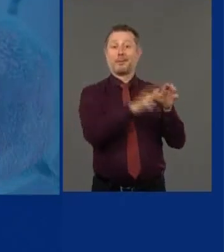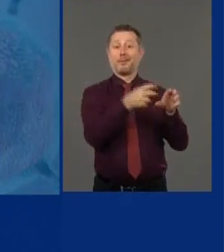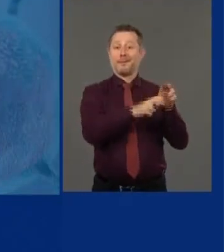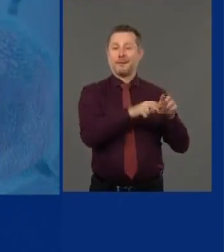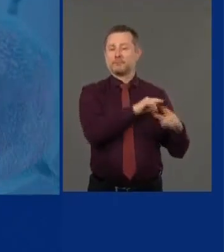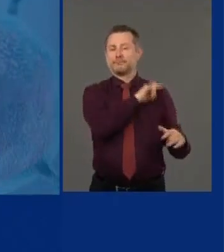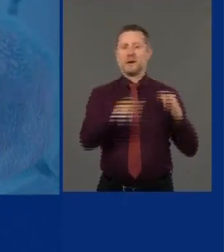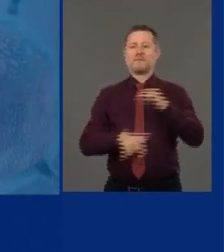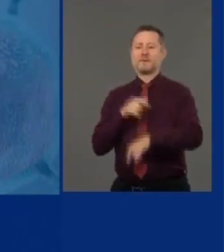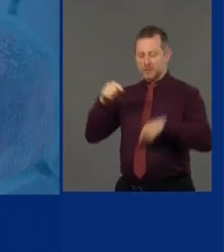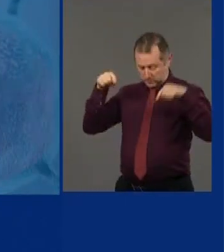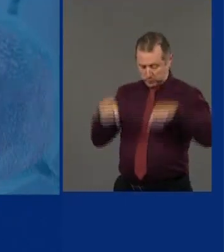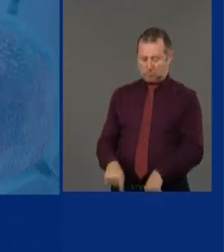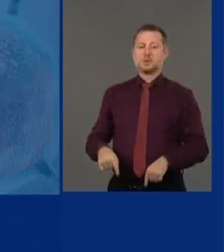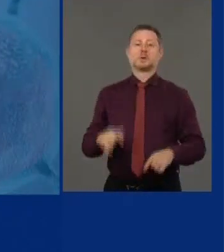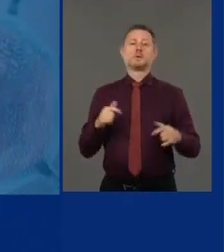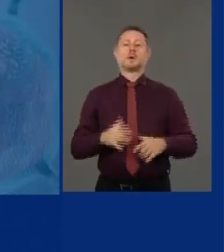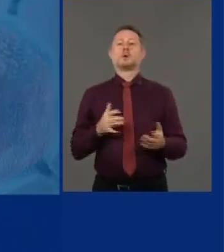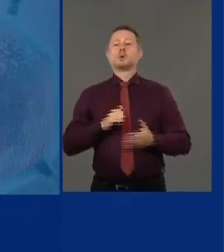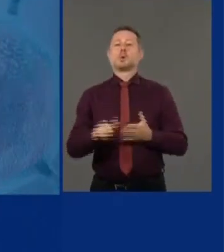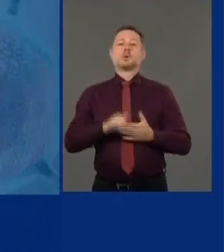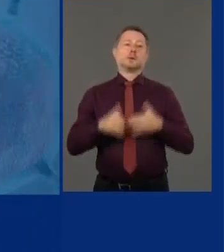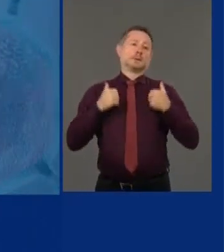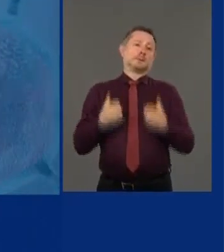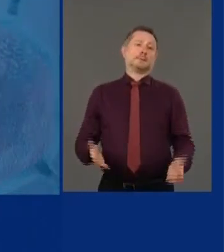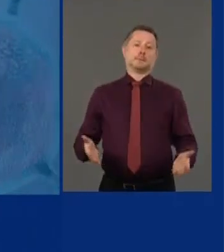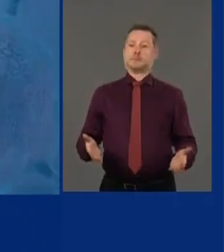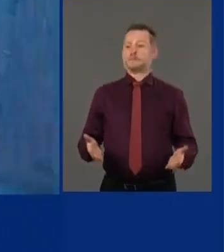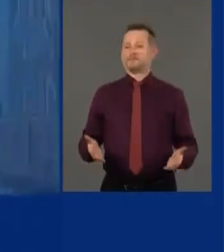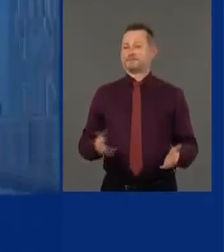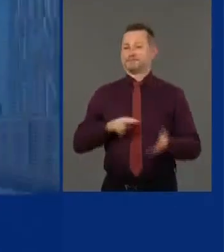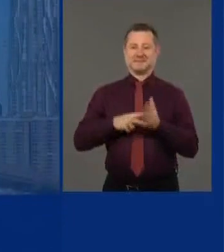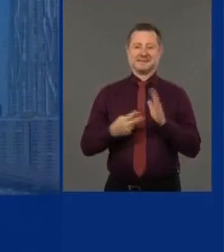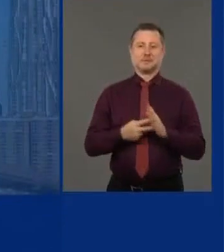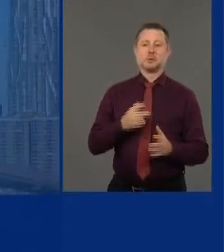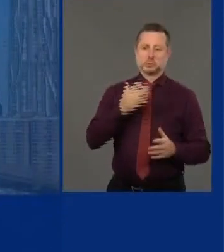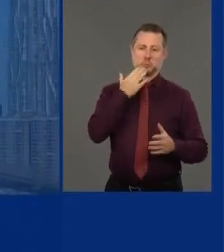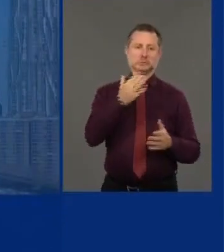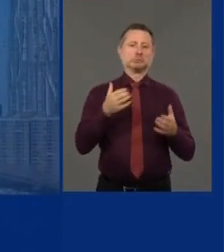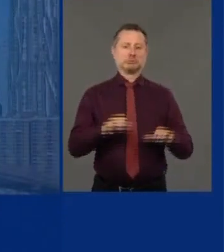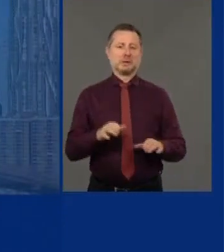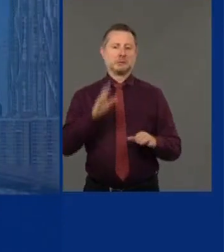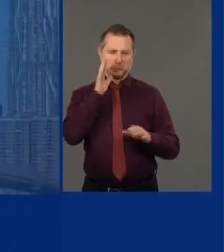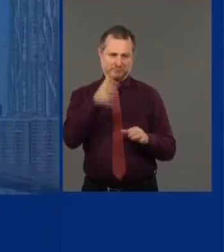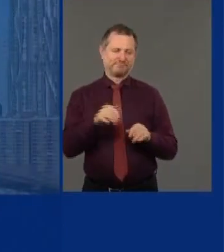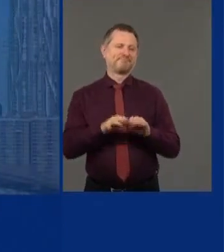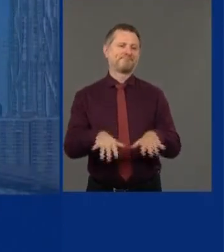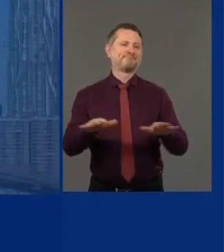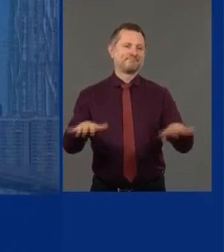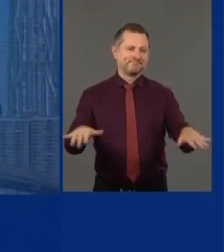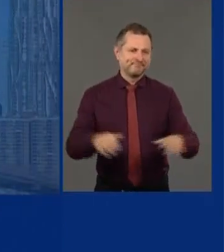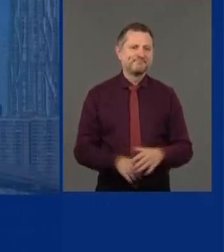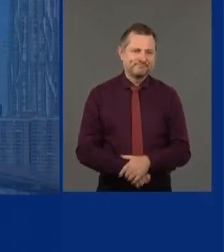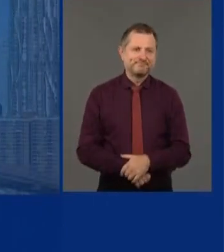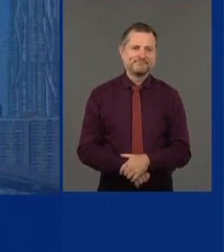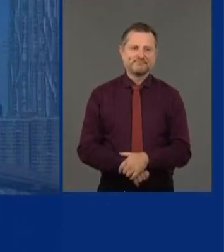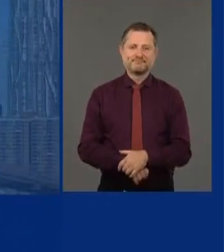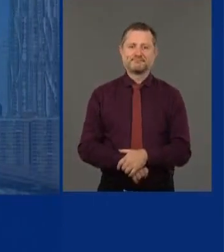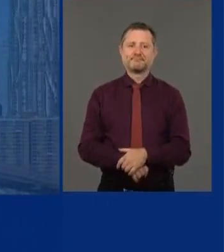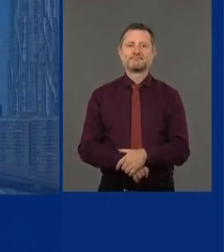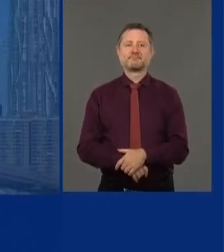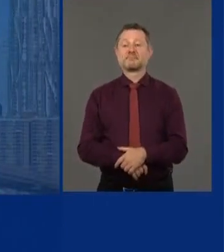New York, fly to New York. Probability is they're going to bring the infection. One of the issues